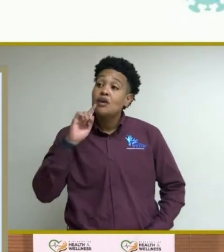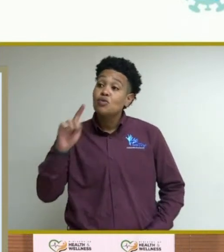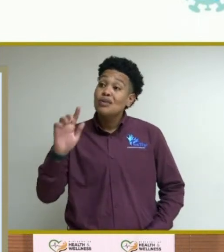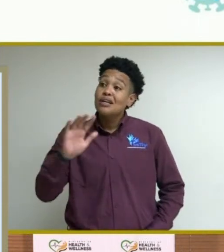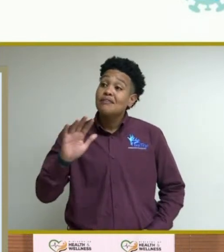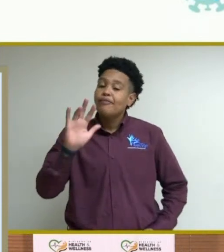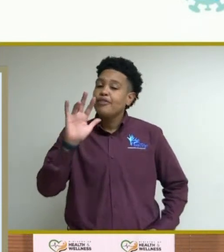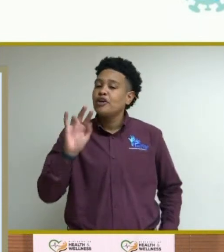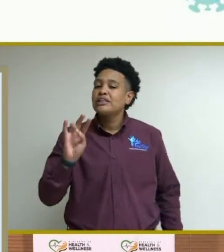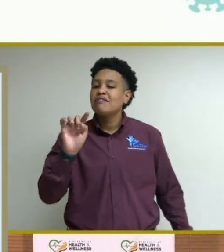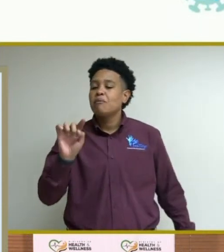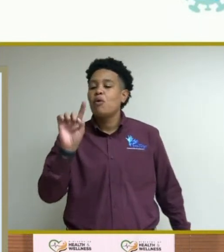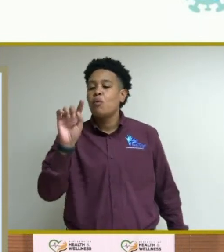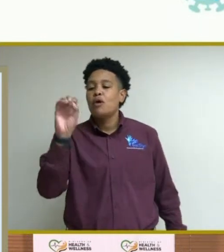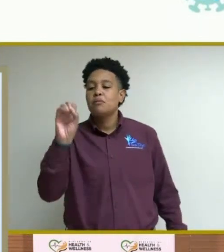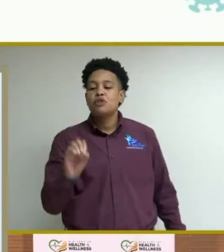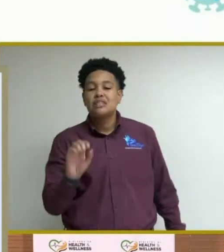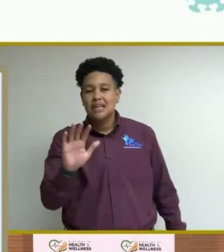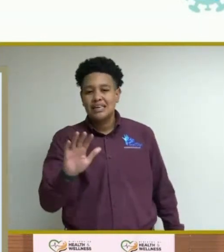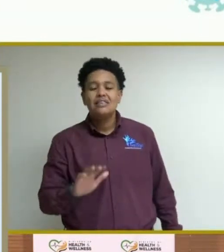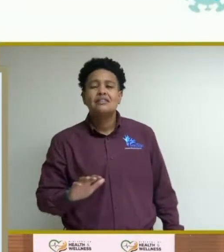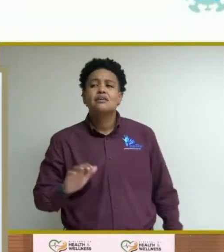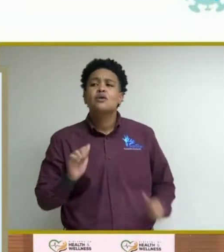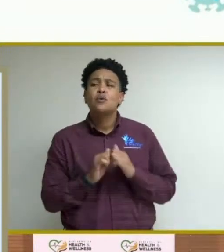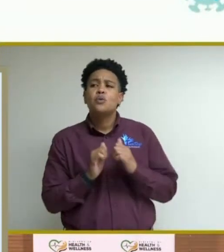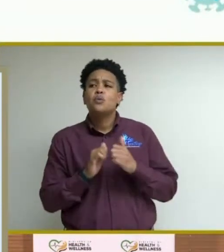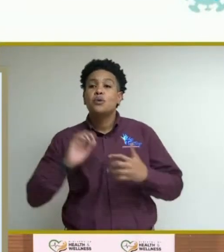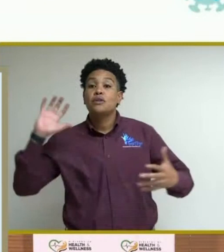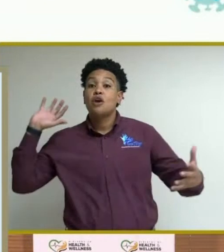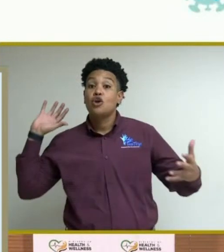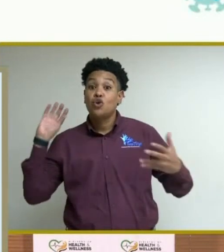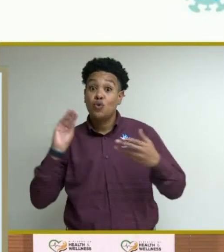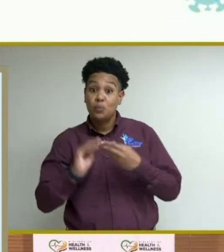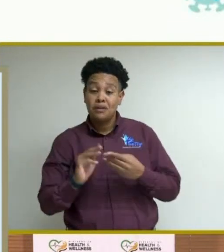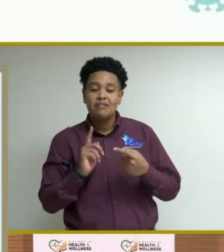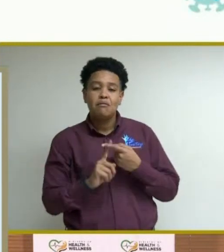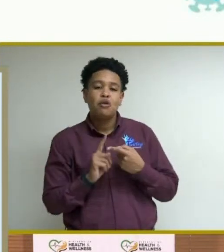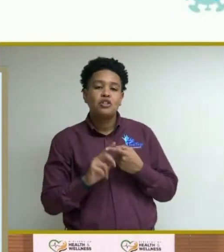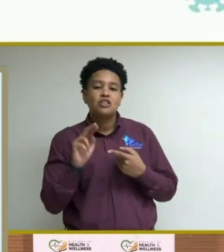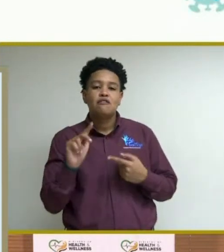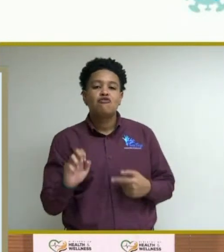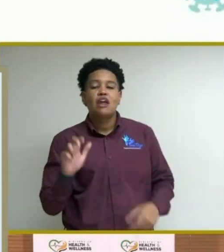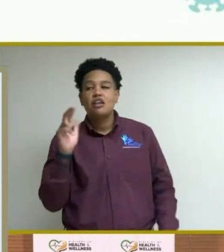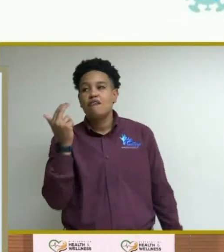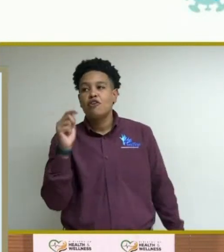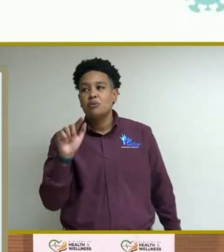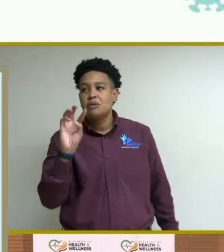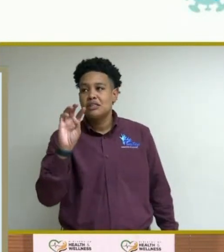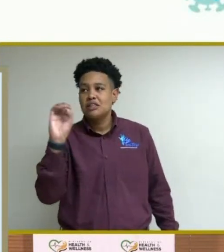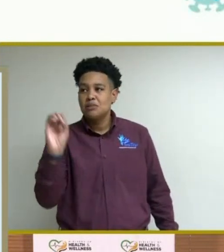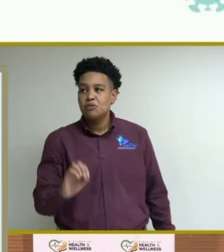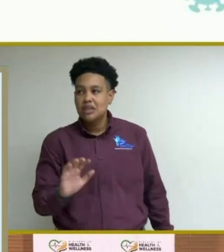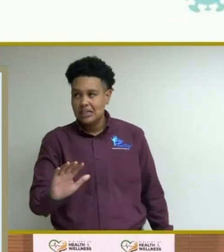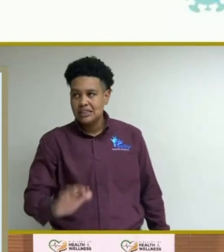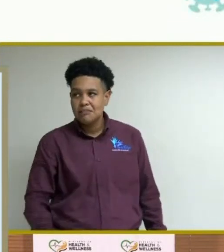been 37.1%, with a cumulative positivity rate of 13.6%.